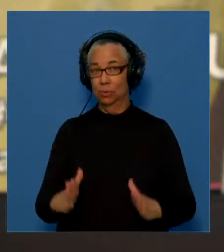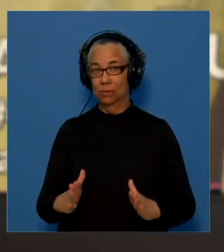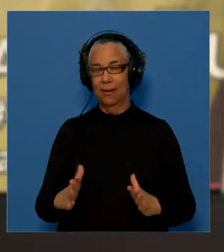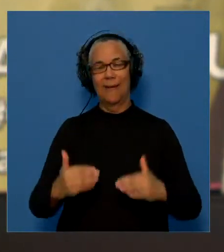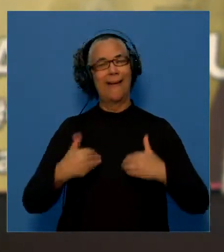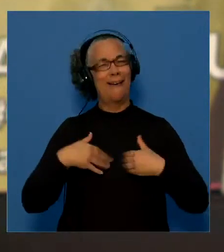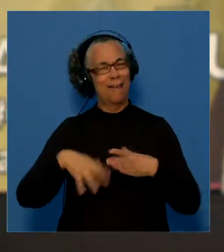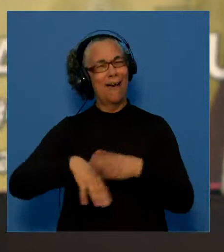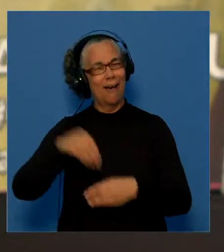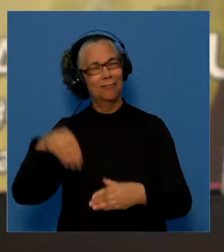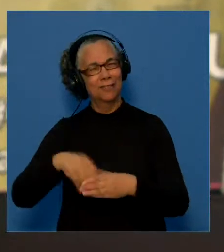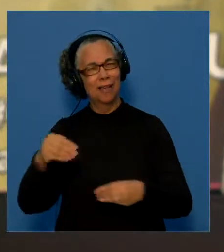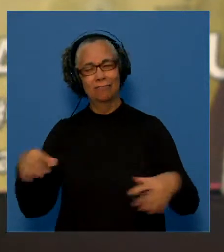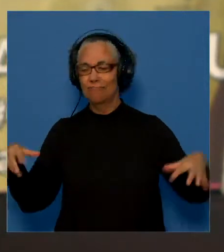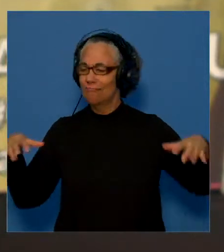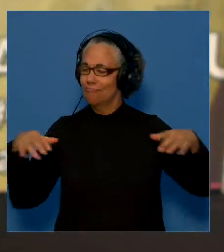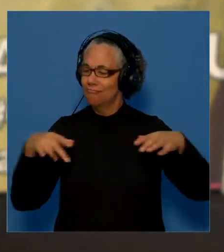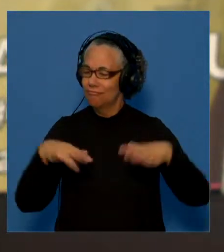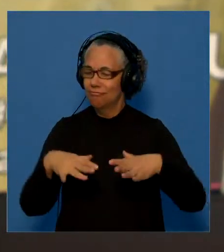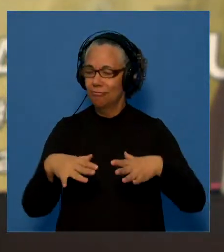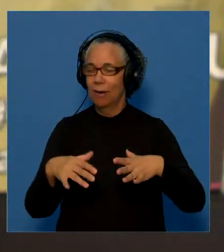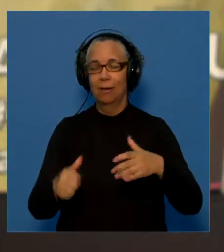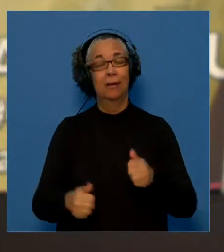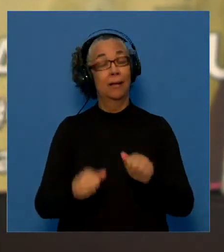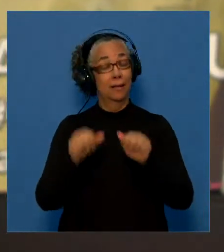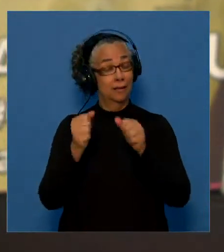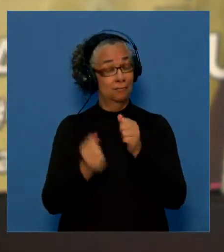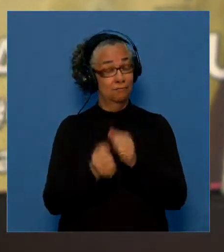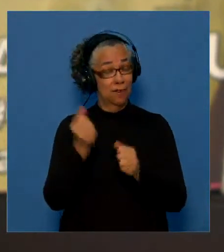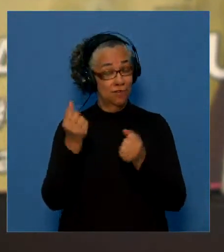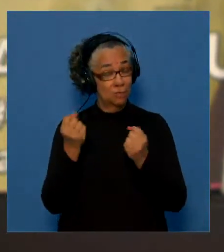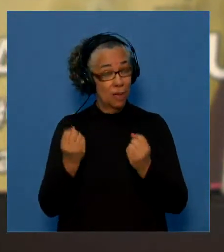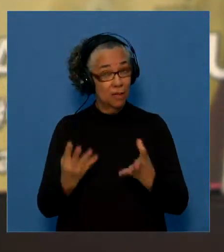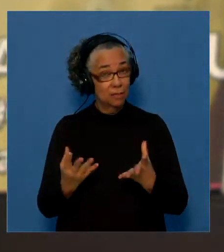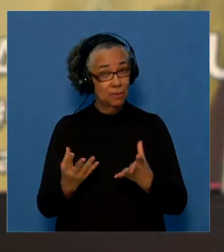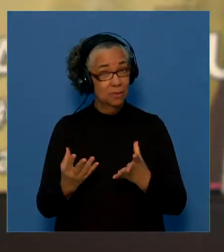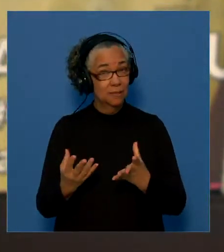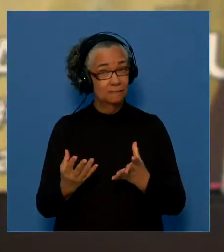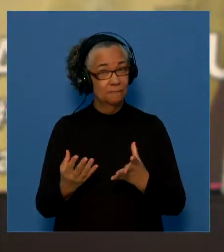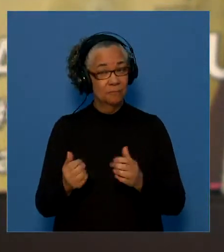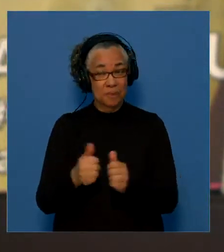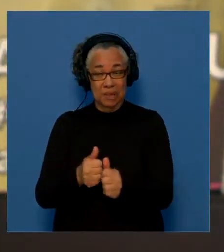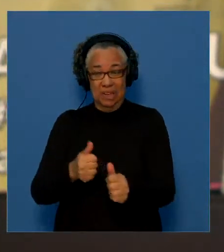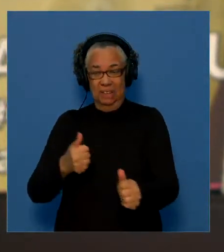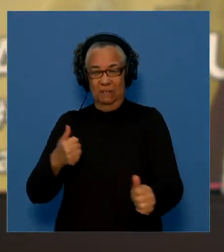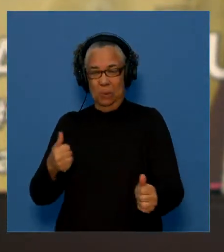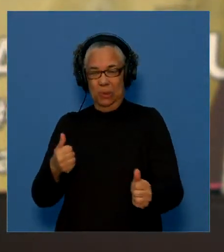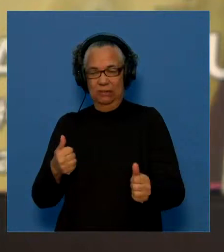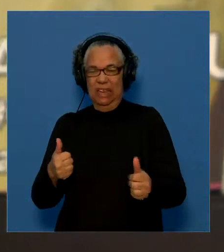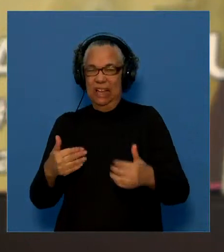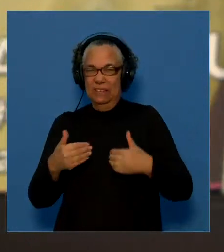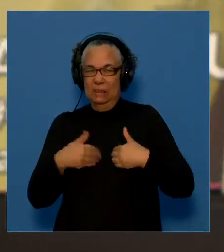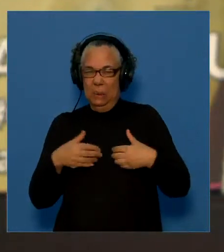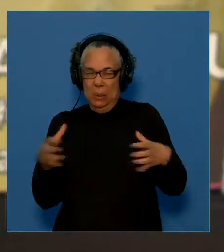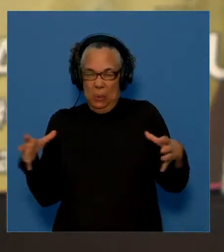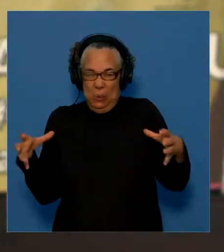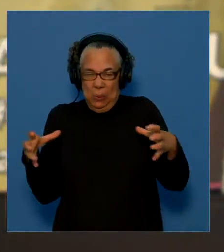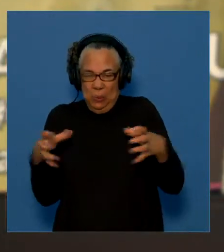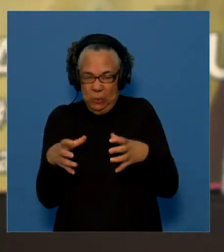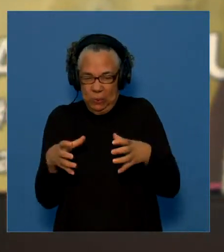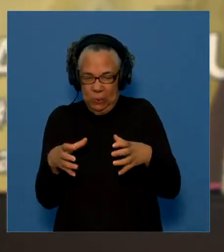outdoor rather than indoor gatherings as much as possible. Avoid holding gatherings in crowded.